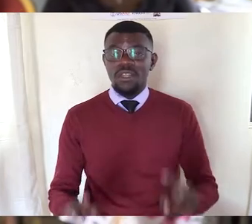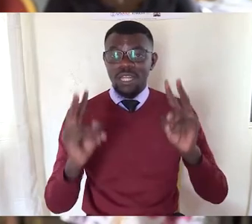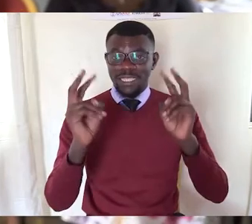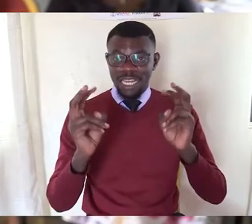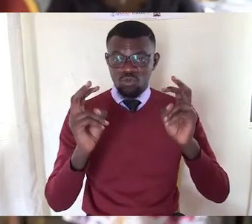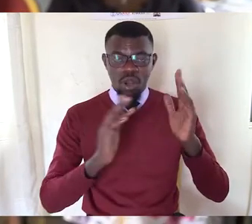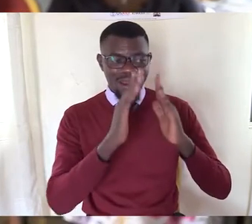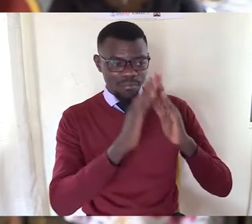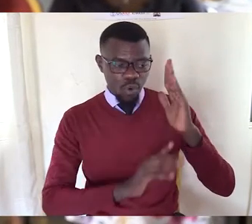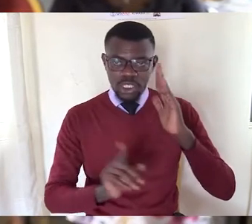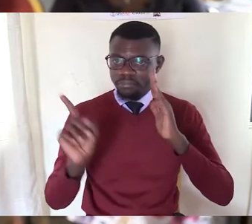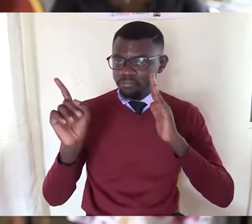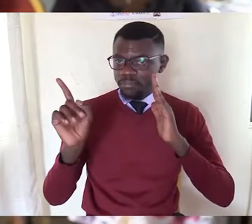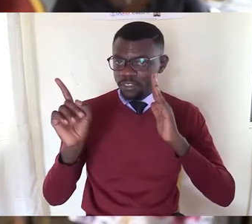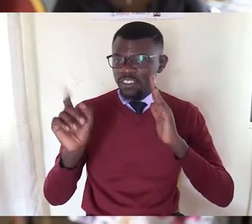the report.